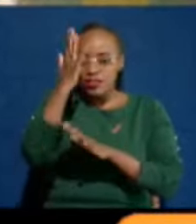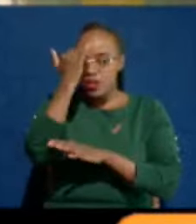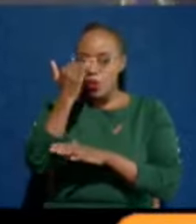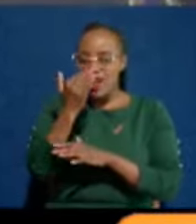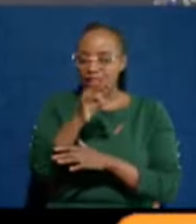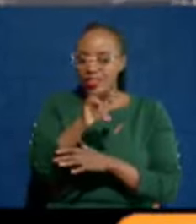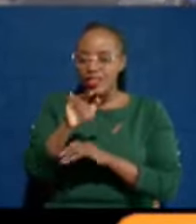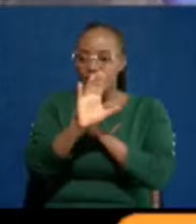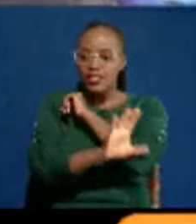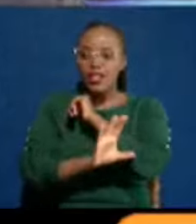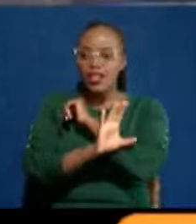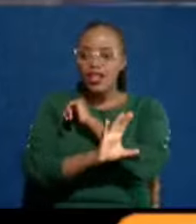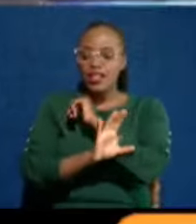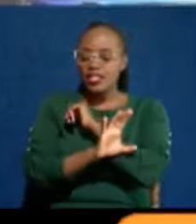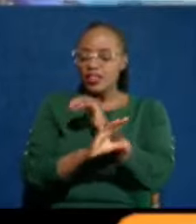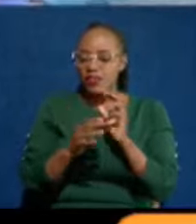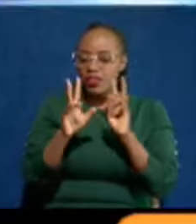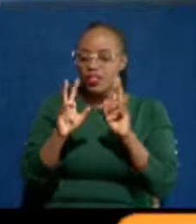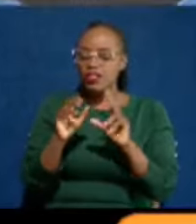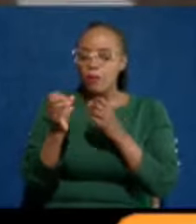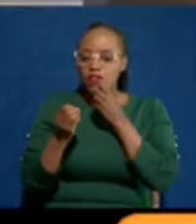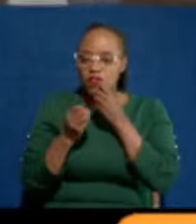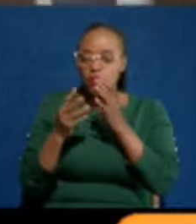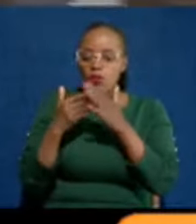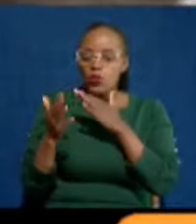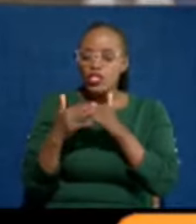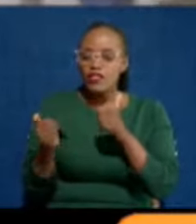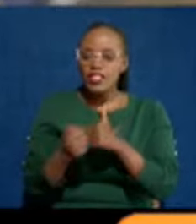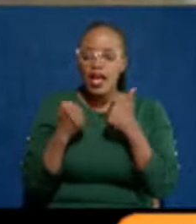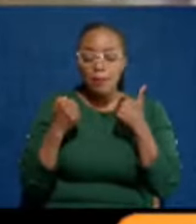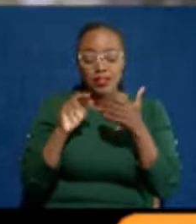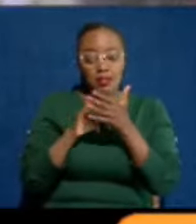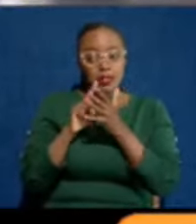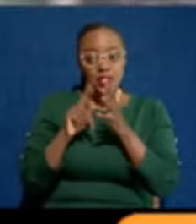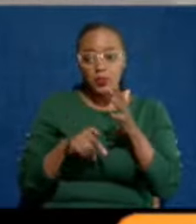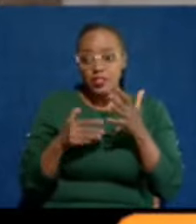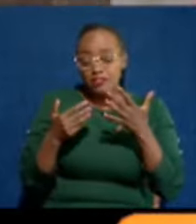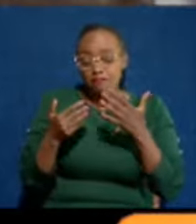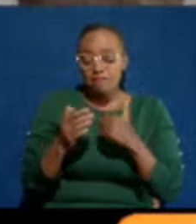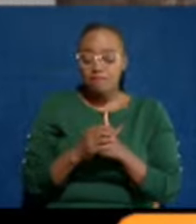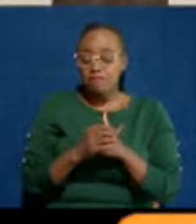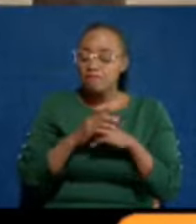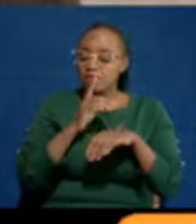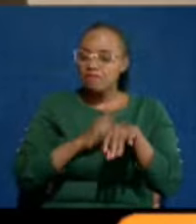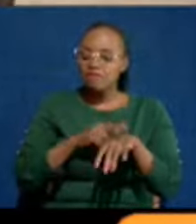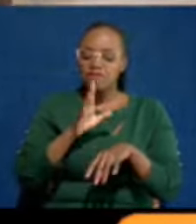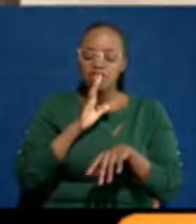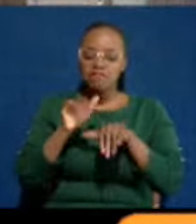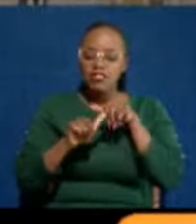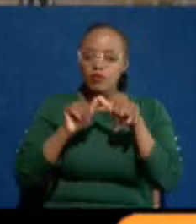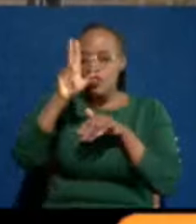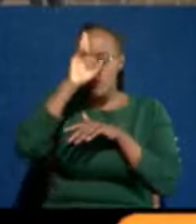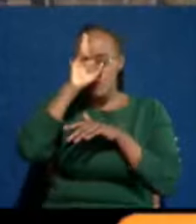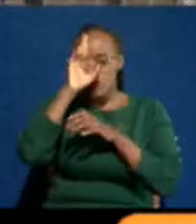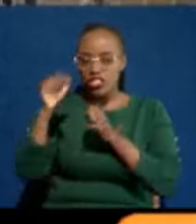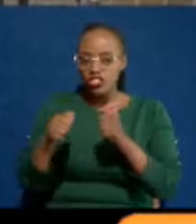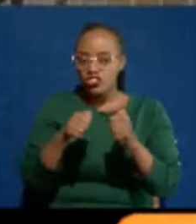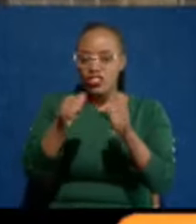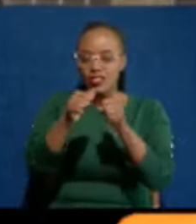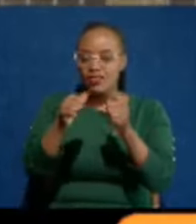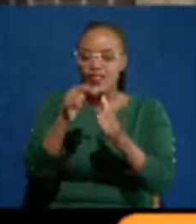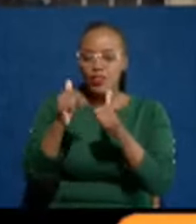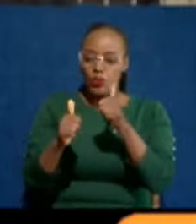the country in terms of informing them of what is happening. So when it comes to police strategy, it appears